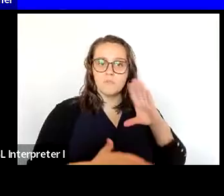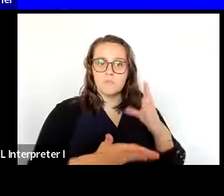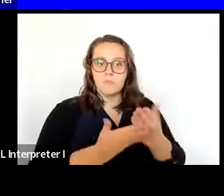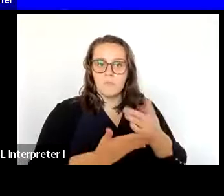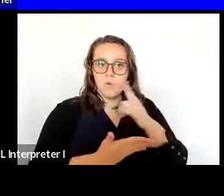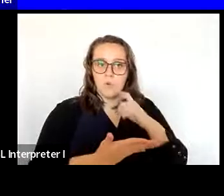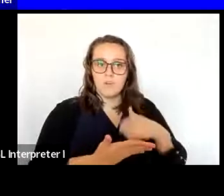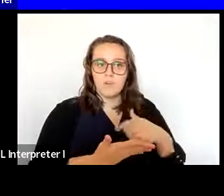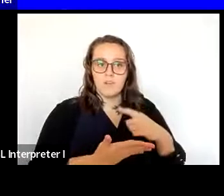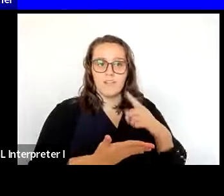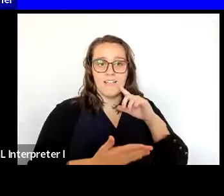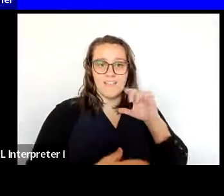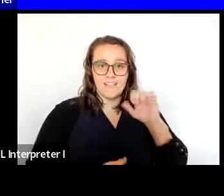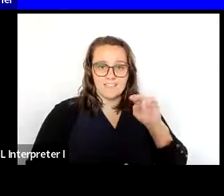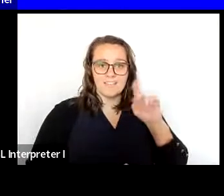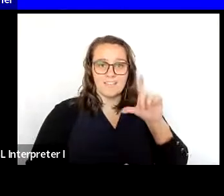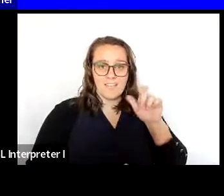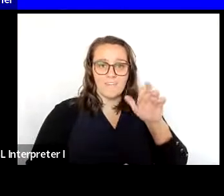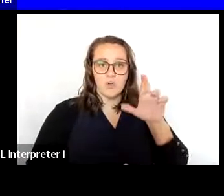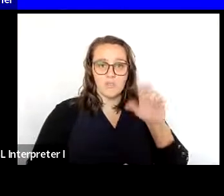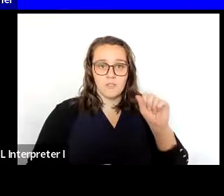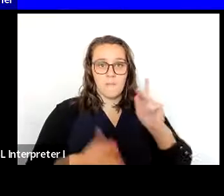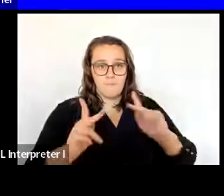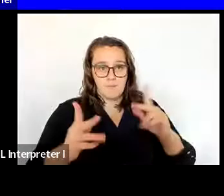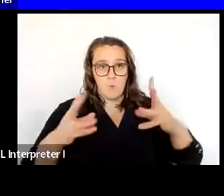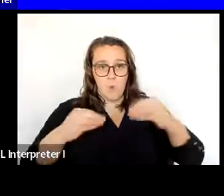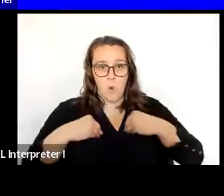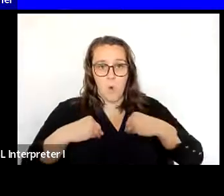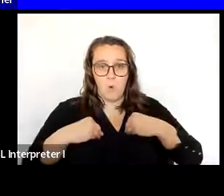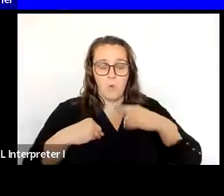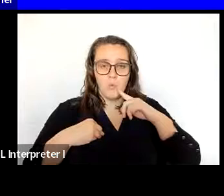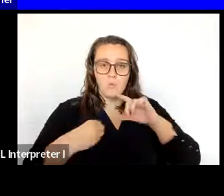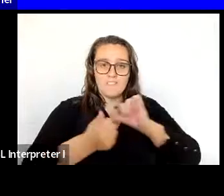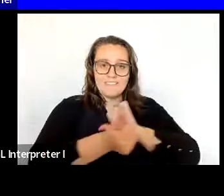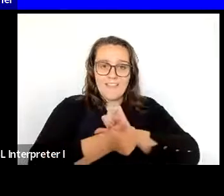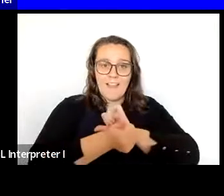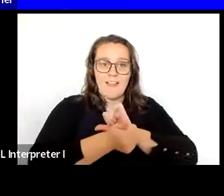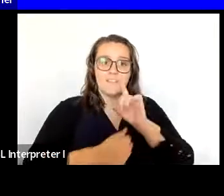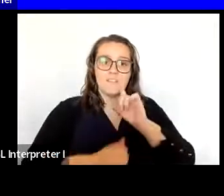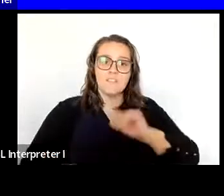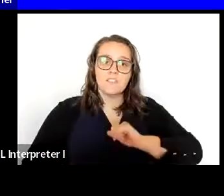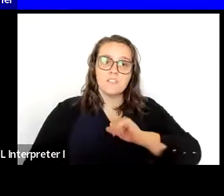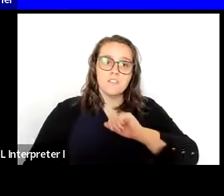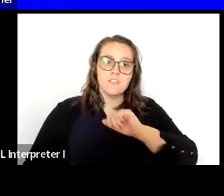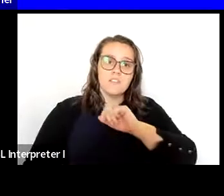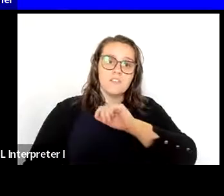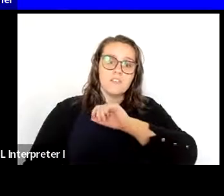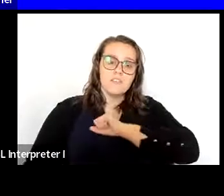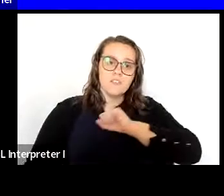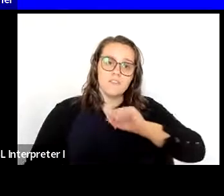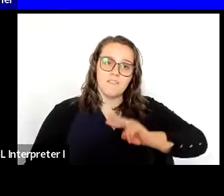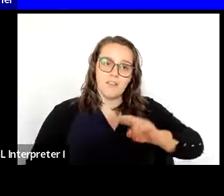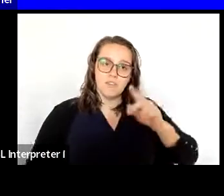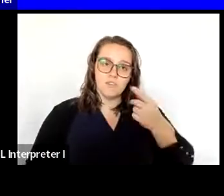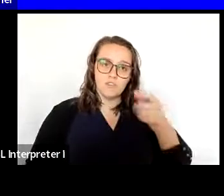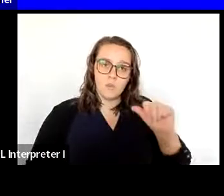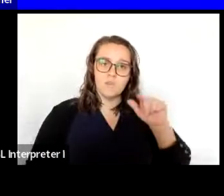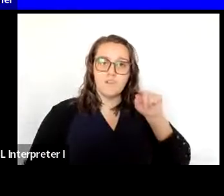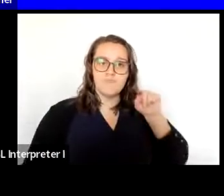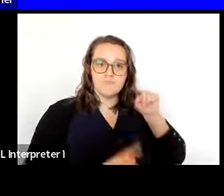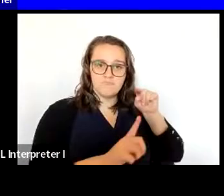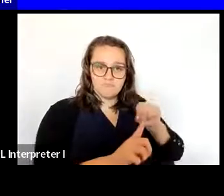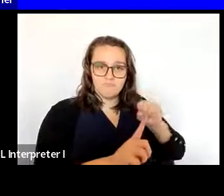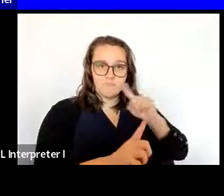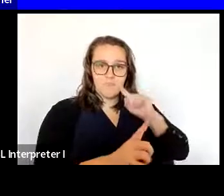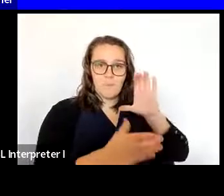enslavers in May of 1860 in Savannah, Georgia. She married Woodrow Wilson, who became president. As